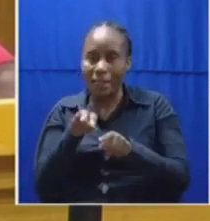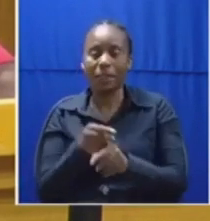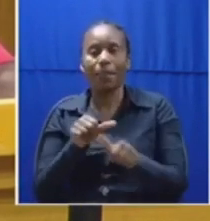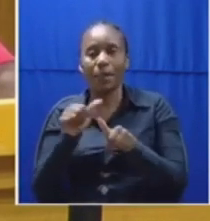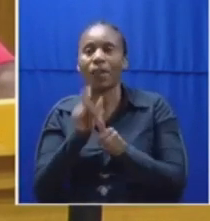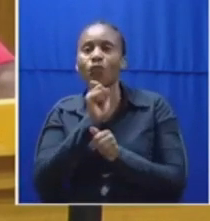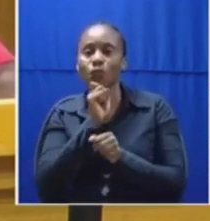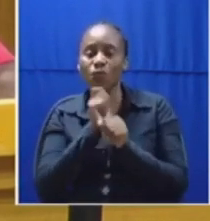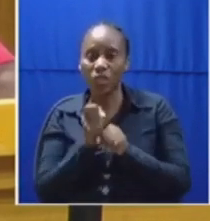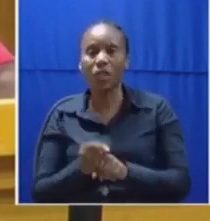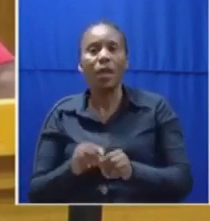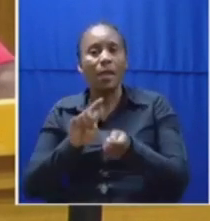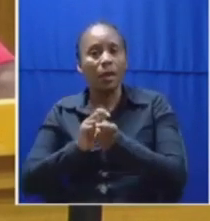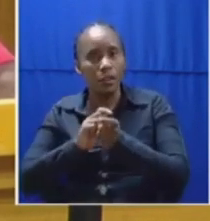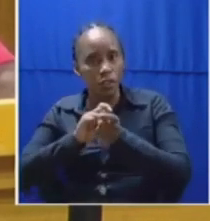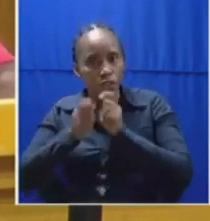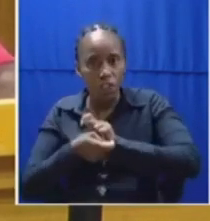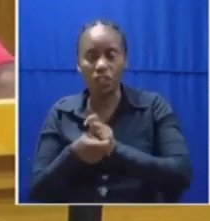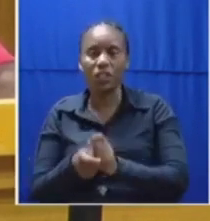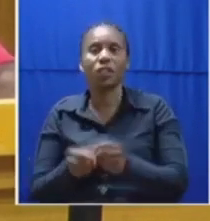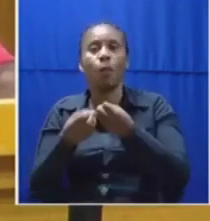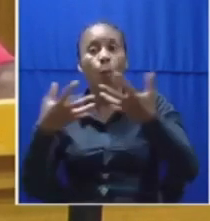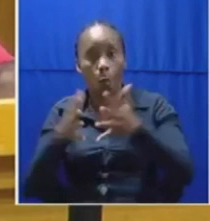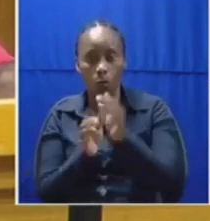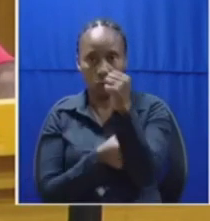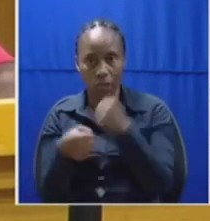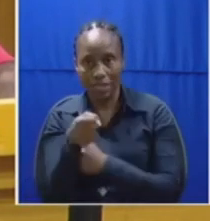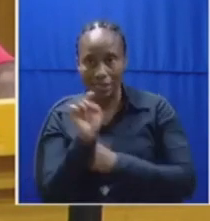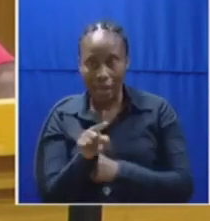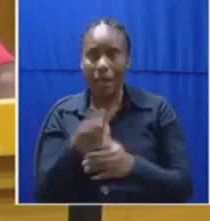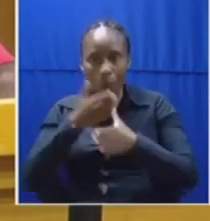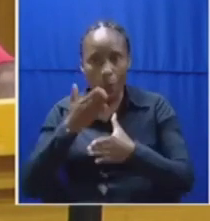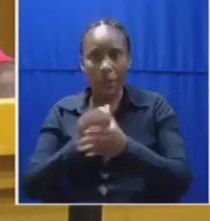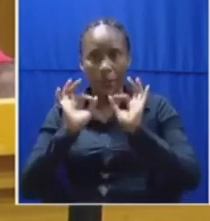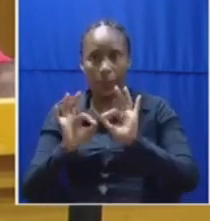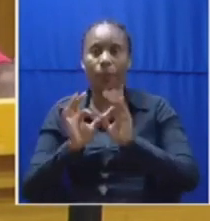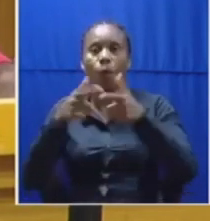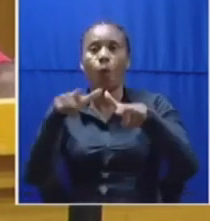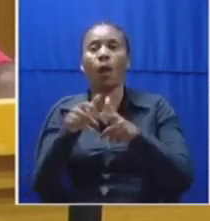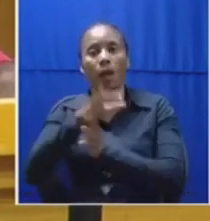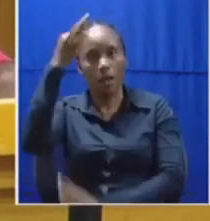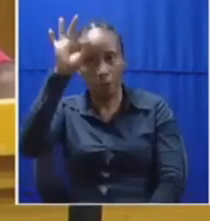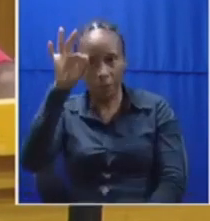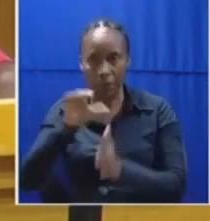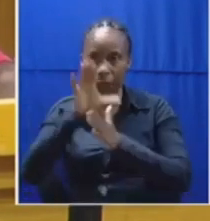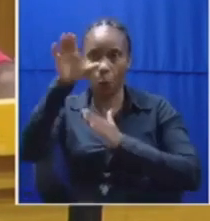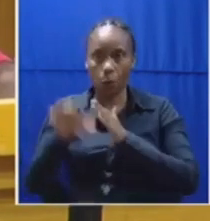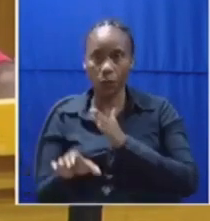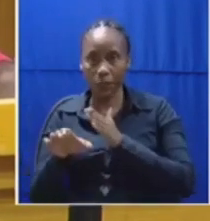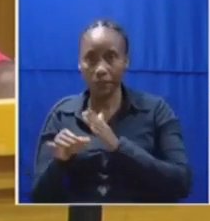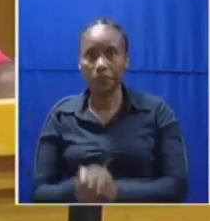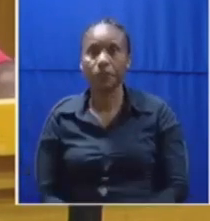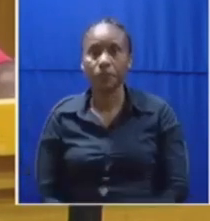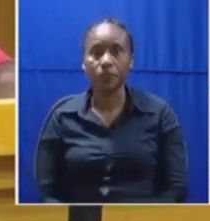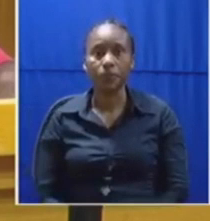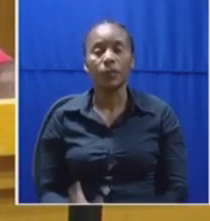much more comprehensive changes to the structure and functioning of the local government. In conclusion,